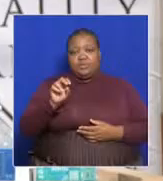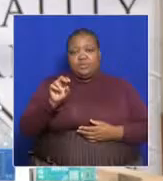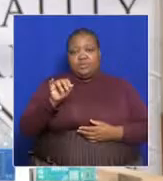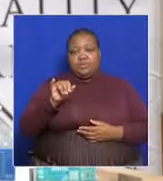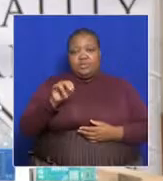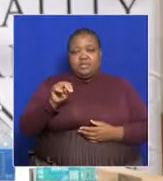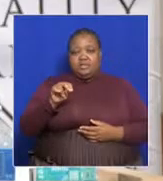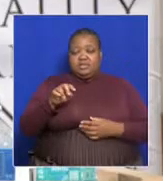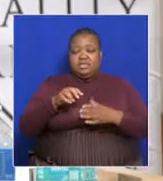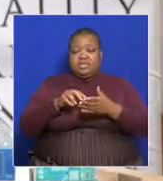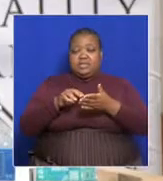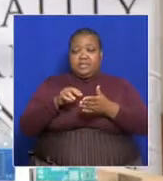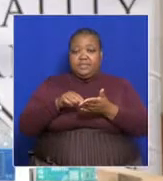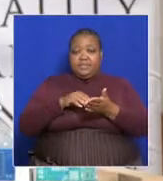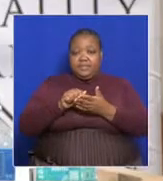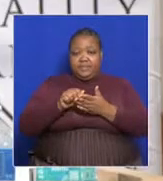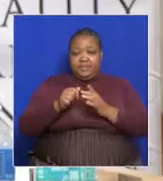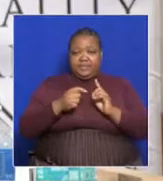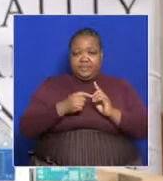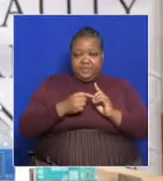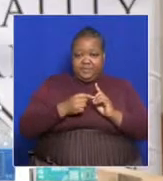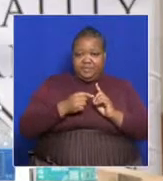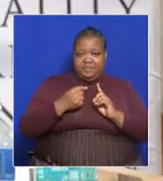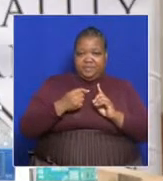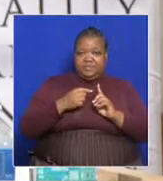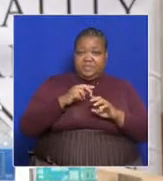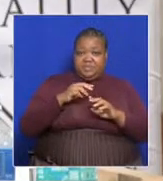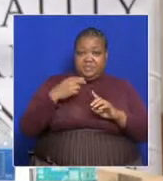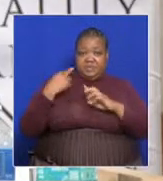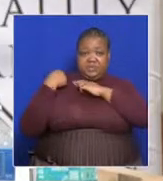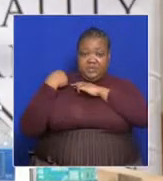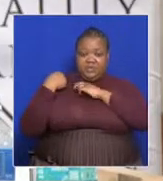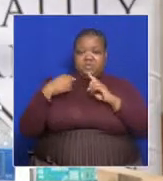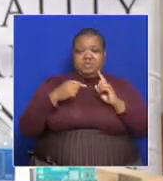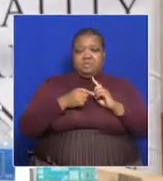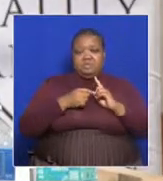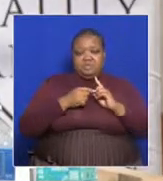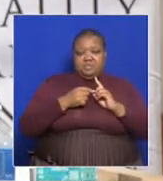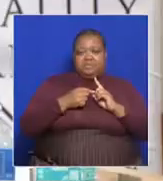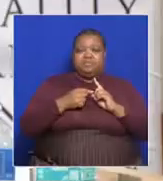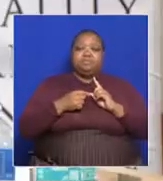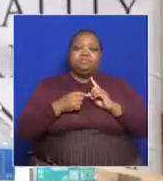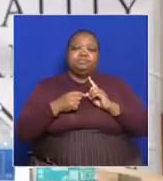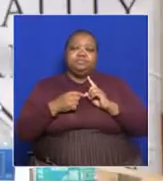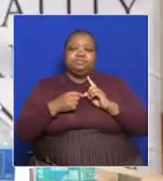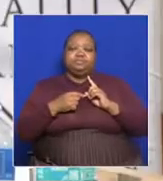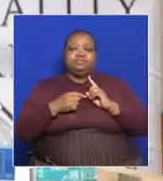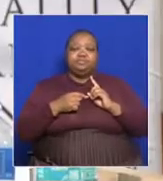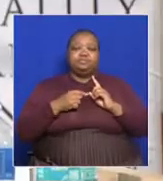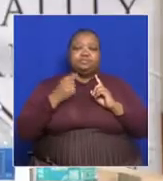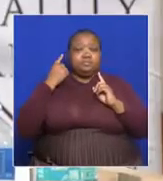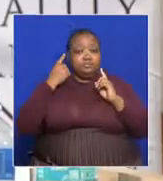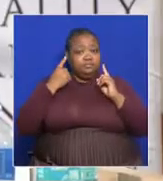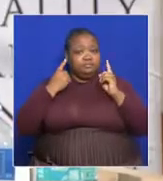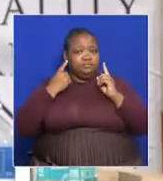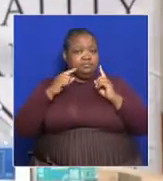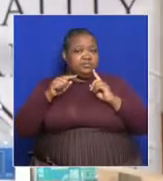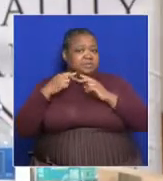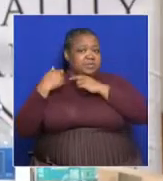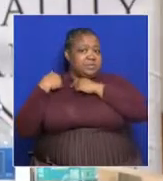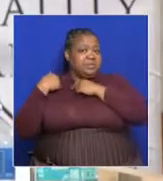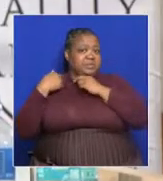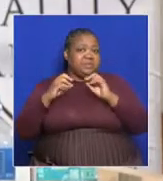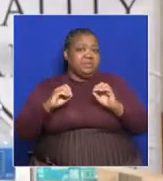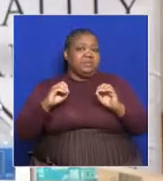Brigadier Nyuswa, if I understand your testimony. You indicated that you don't think you bear any responsibility whatsoever. And